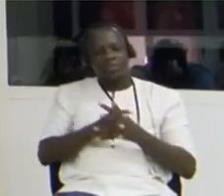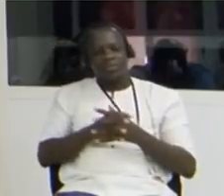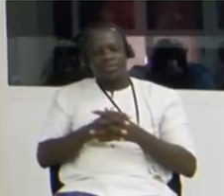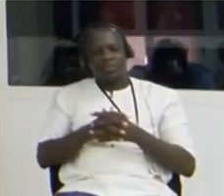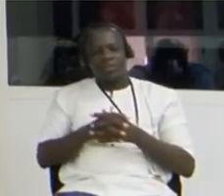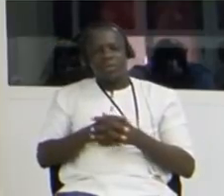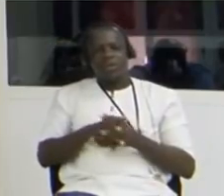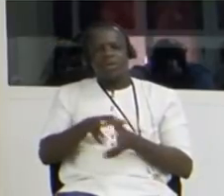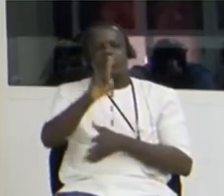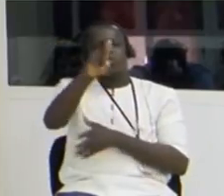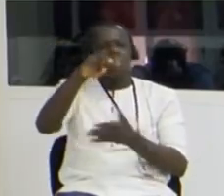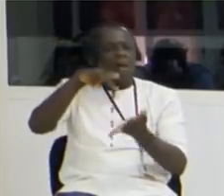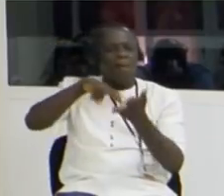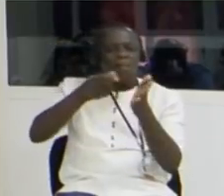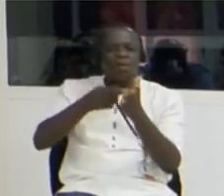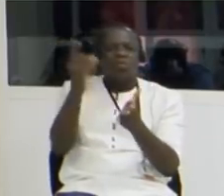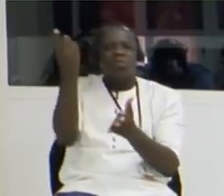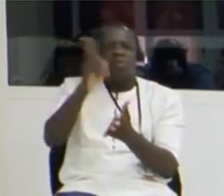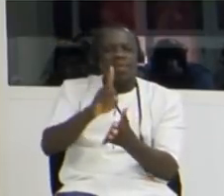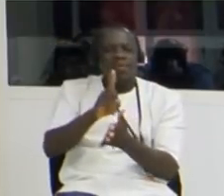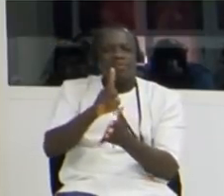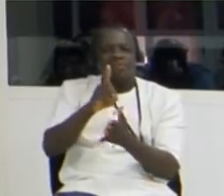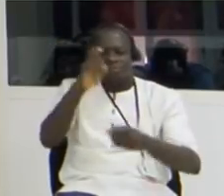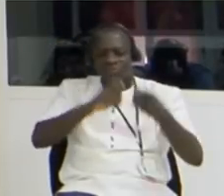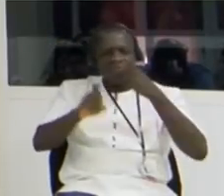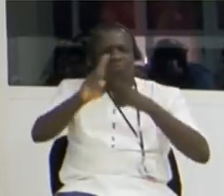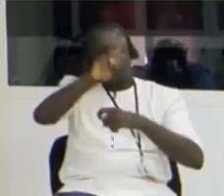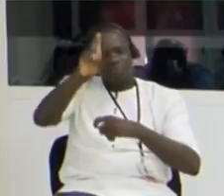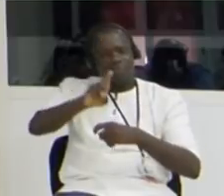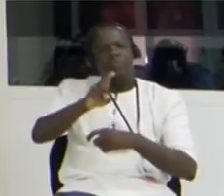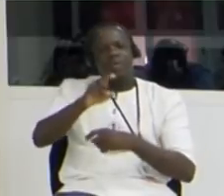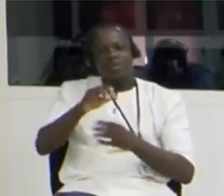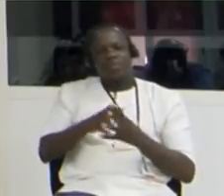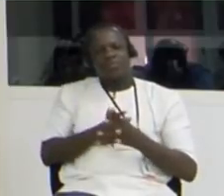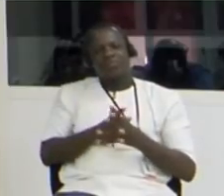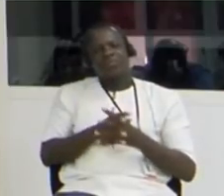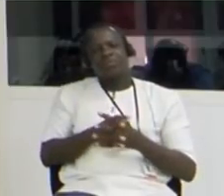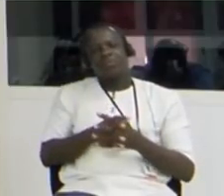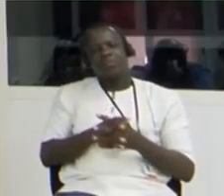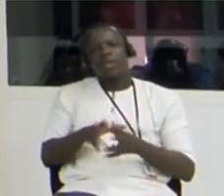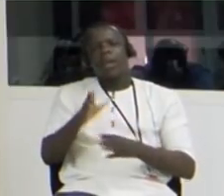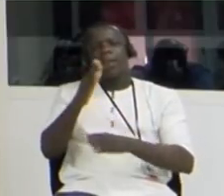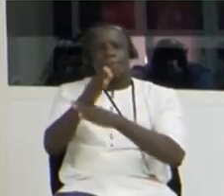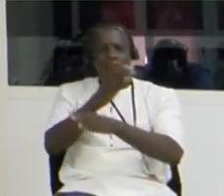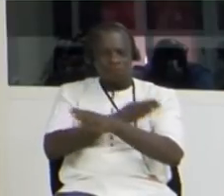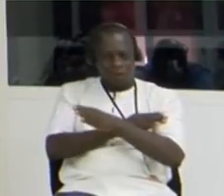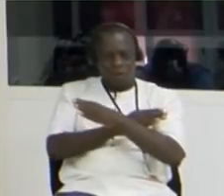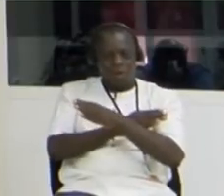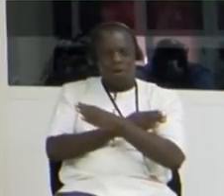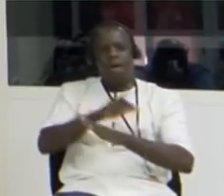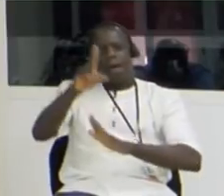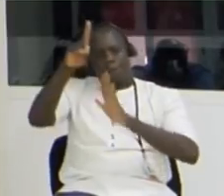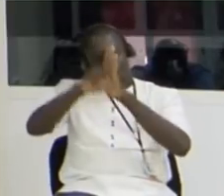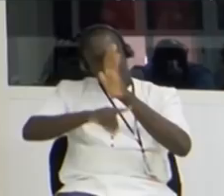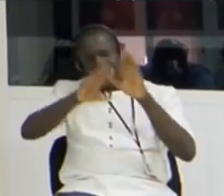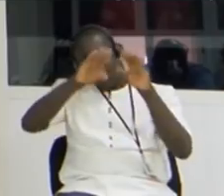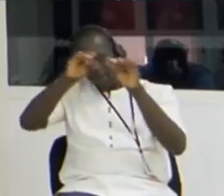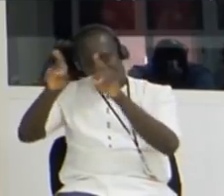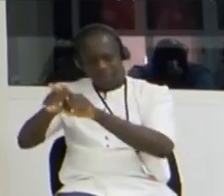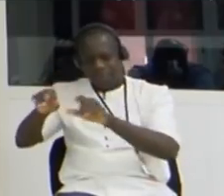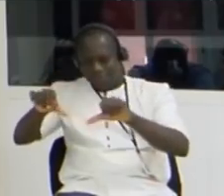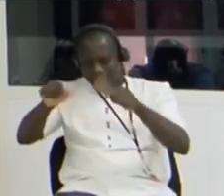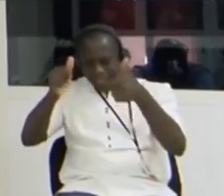What do you mean? Can you rephrase your question? Before the event started, were the girls required to do